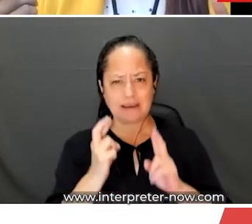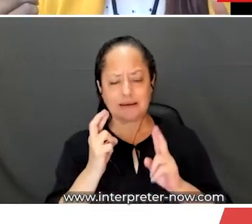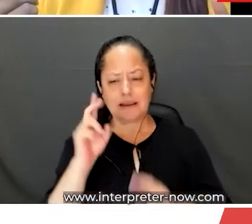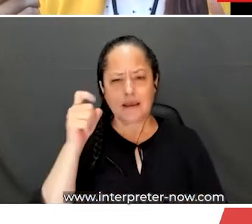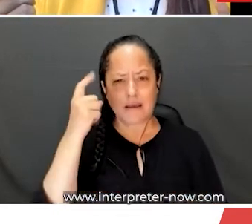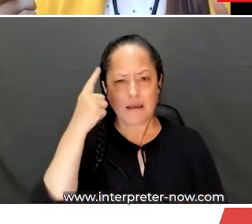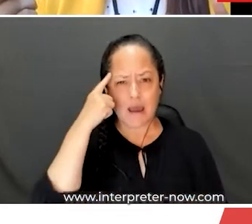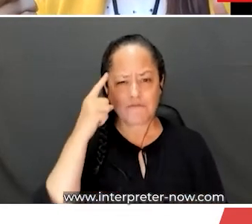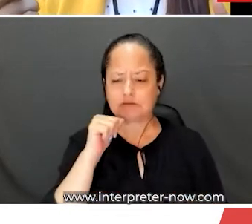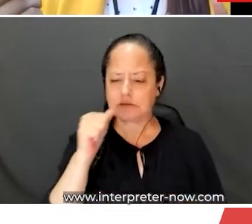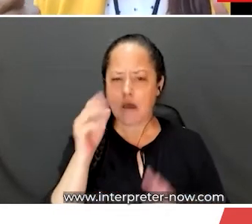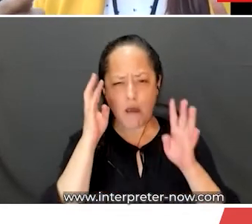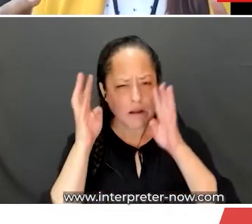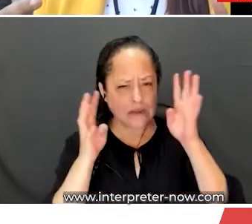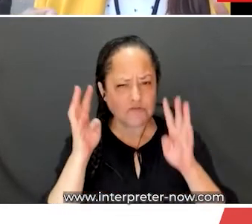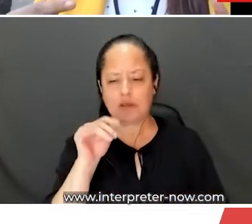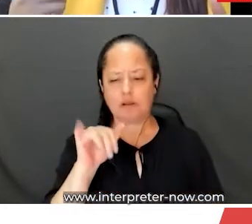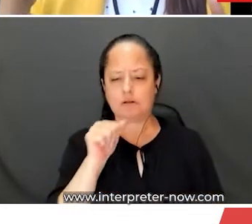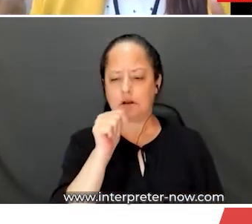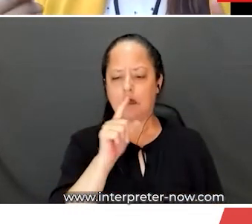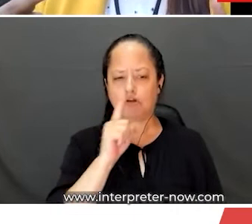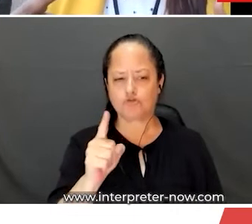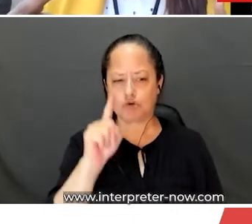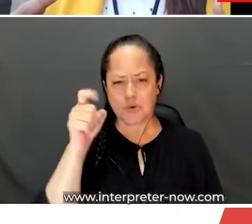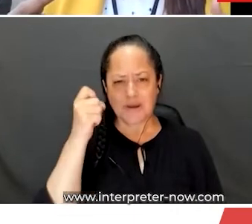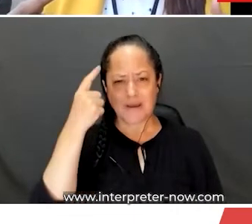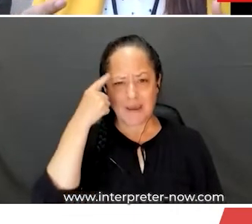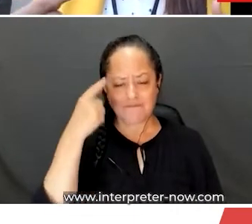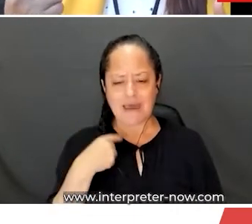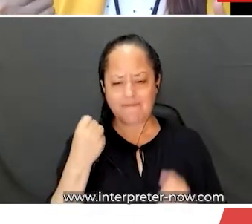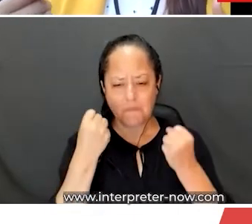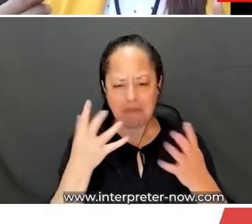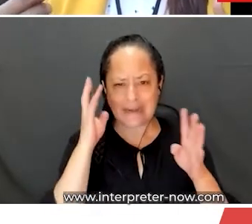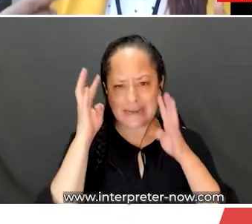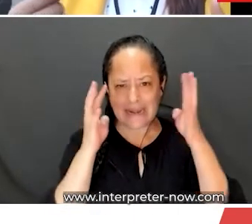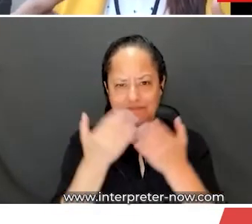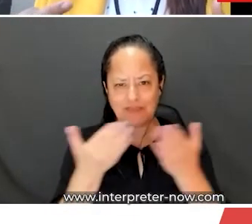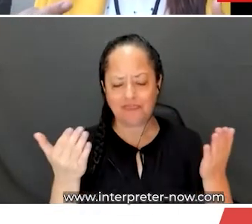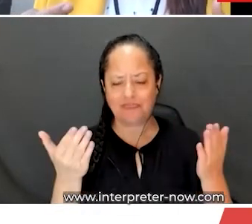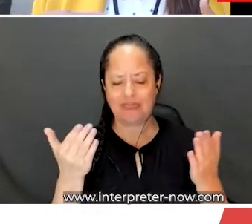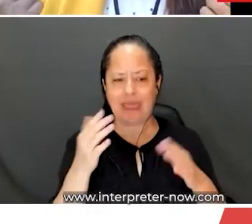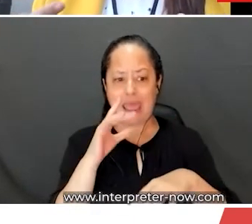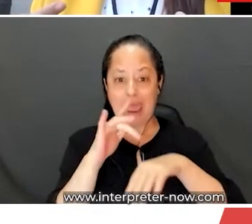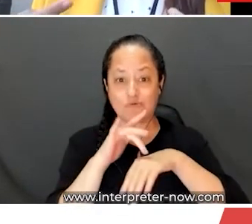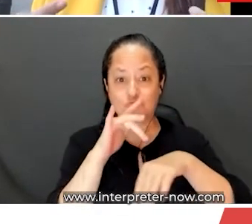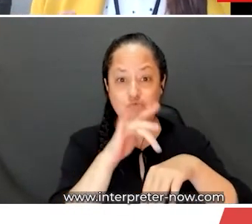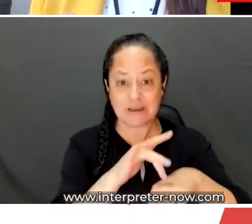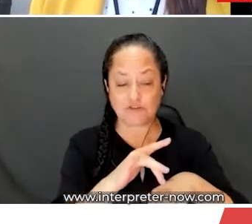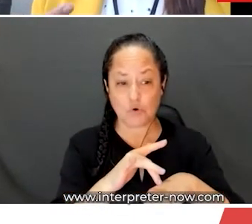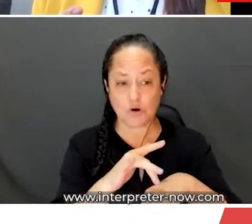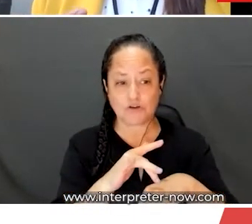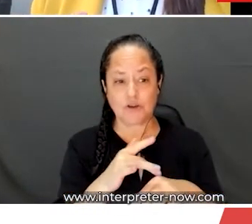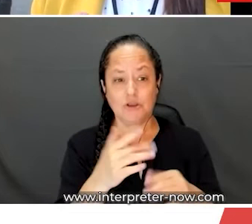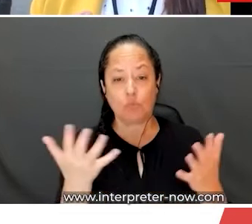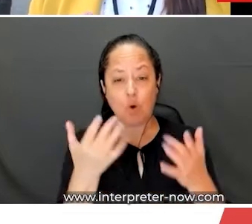not innovative. That's not true. Government has so many innovative things that are happening and resources pumping through because of what happened